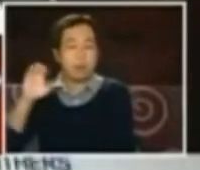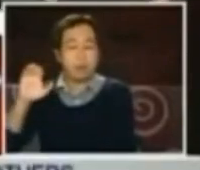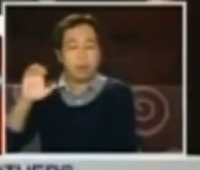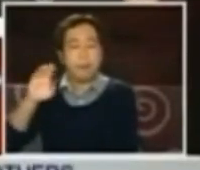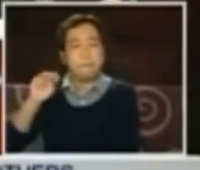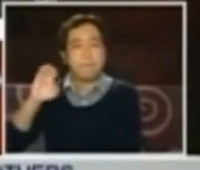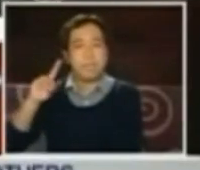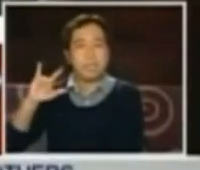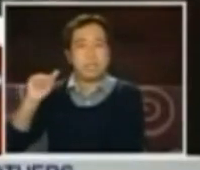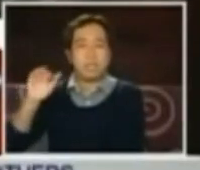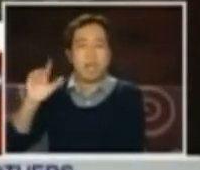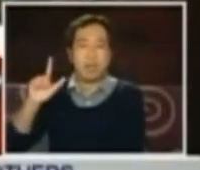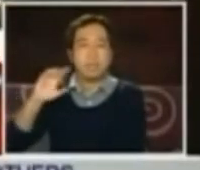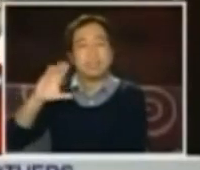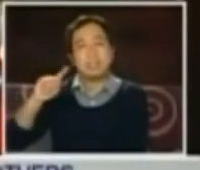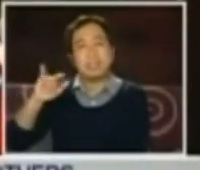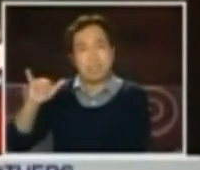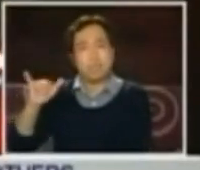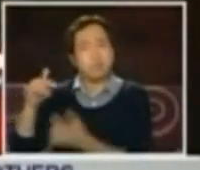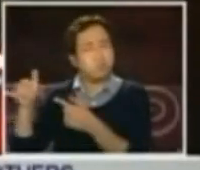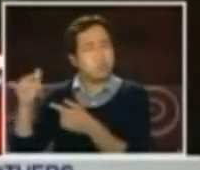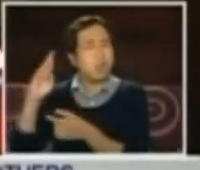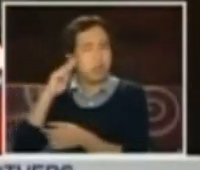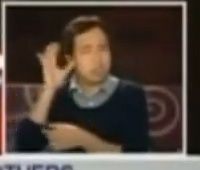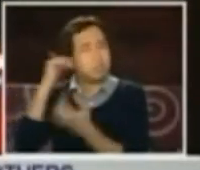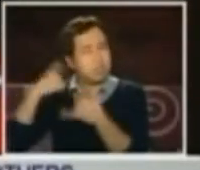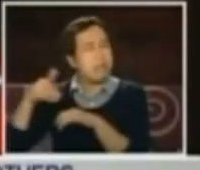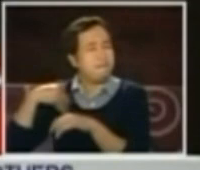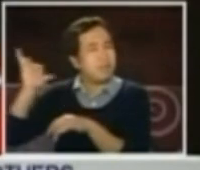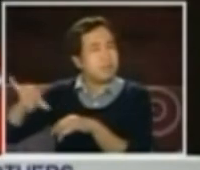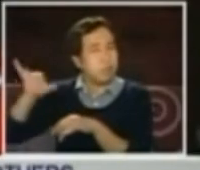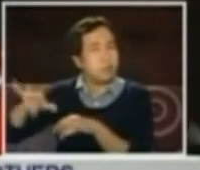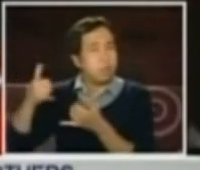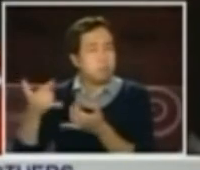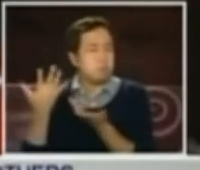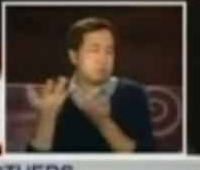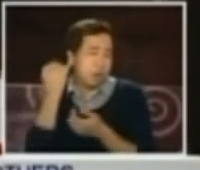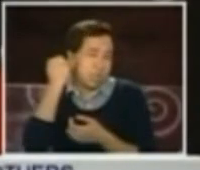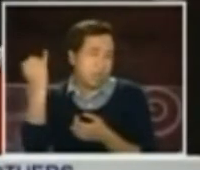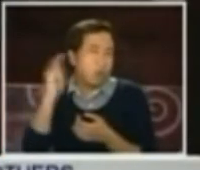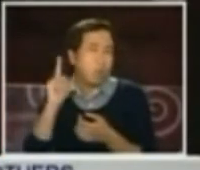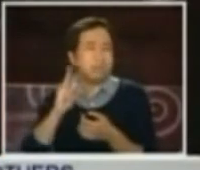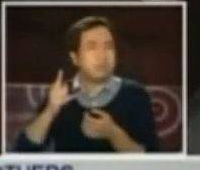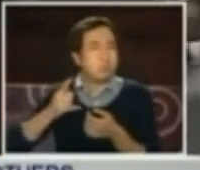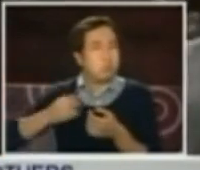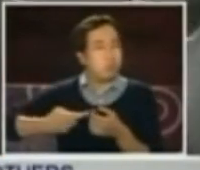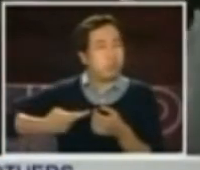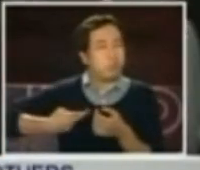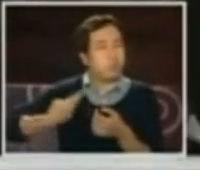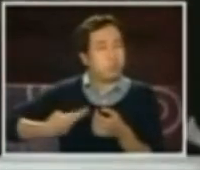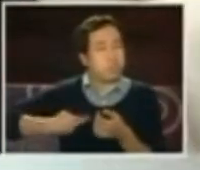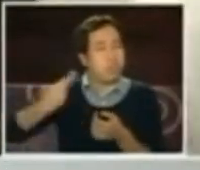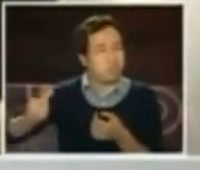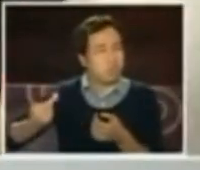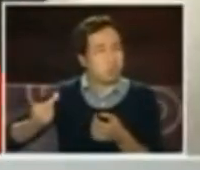is still confined. Ina, can you give us an idea, what is the reaction, you think,